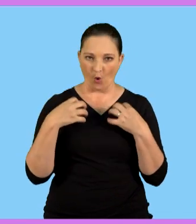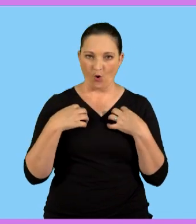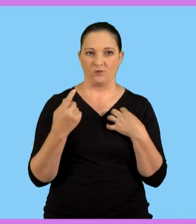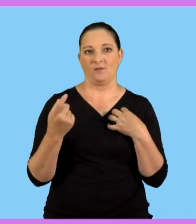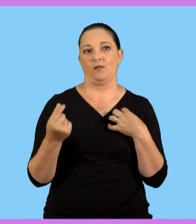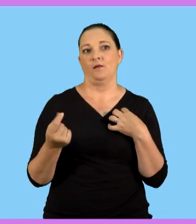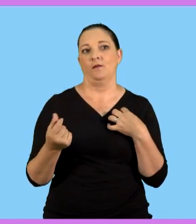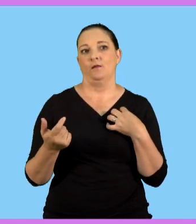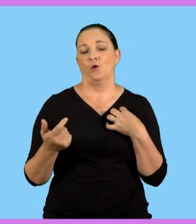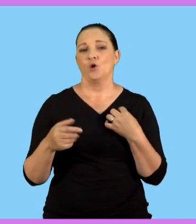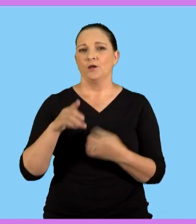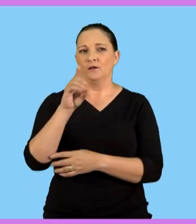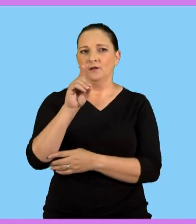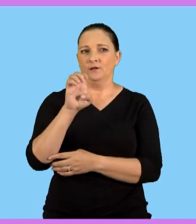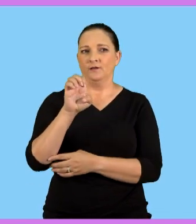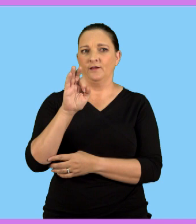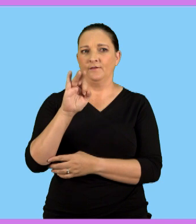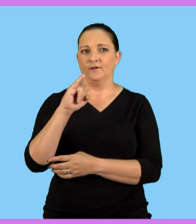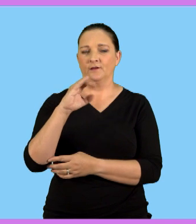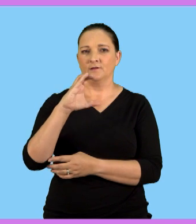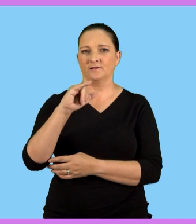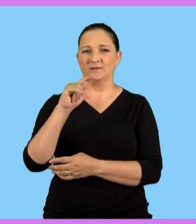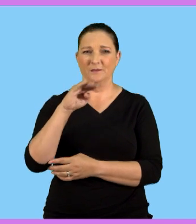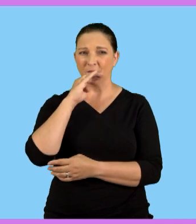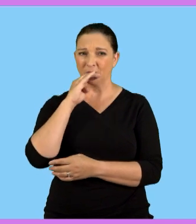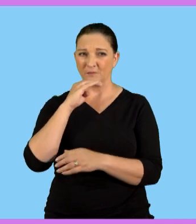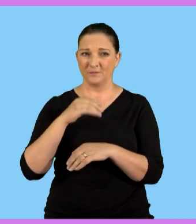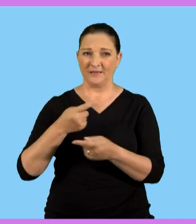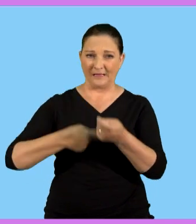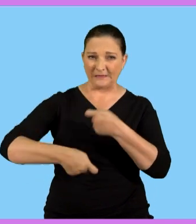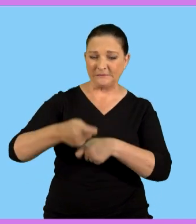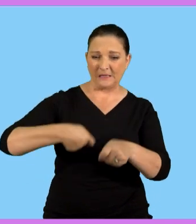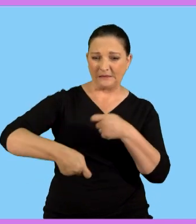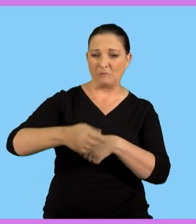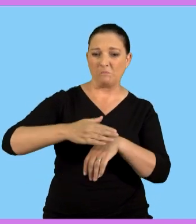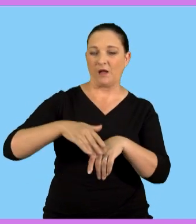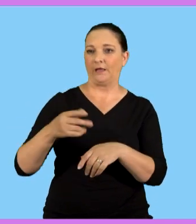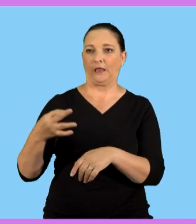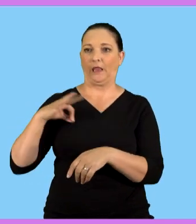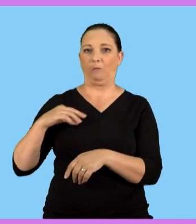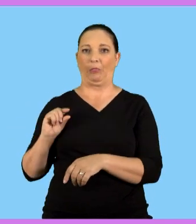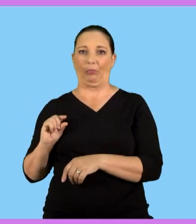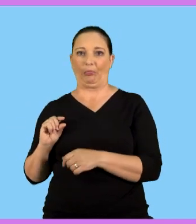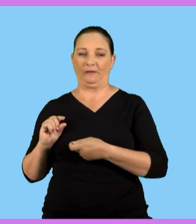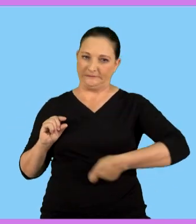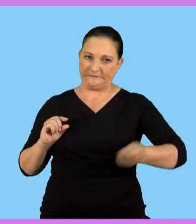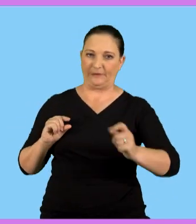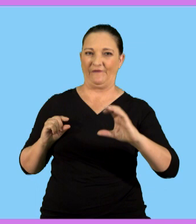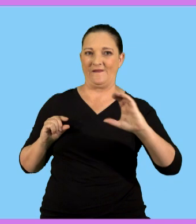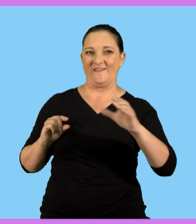Deficit, expenses more than income. You don't want those two. Expenditure, to spend money, money spent.